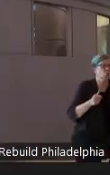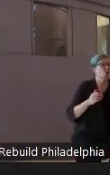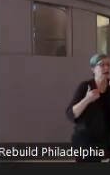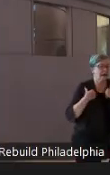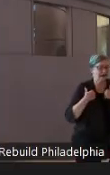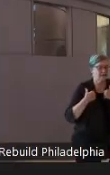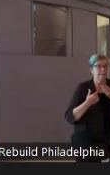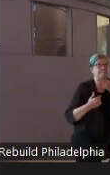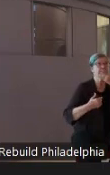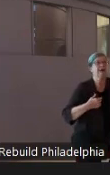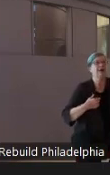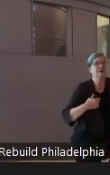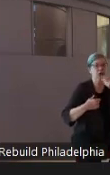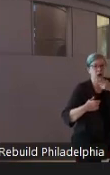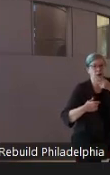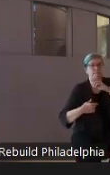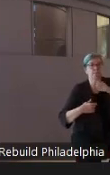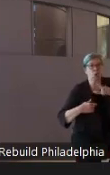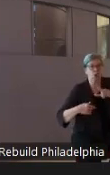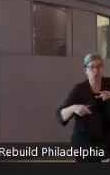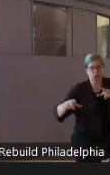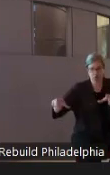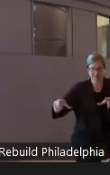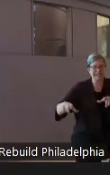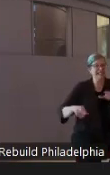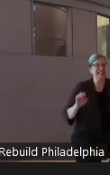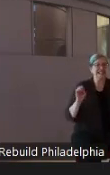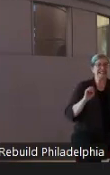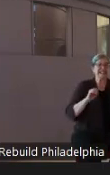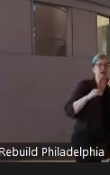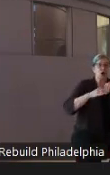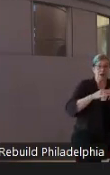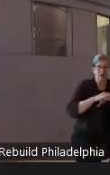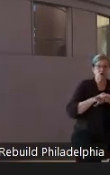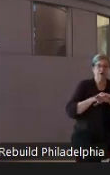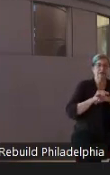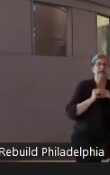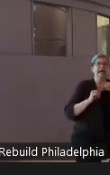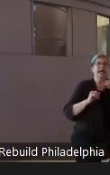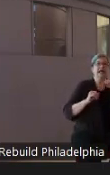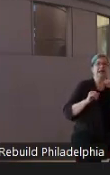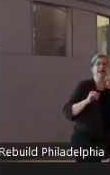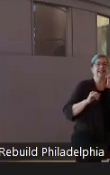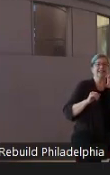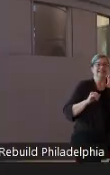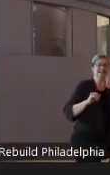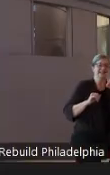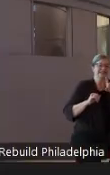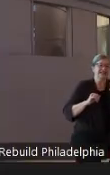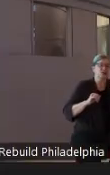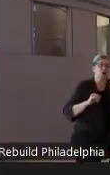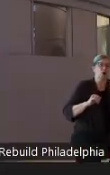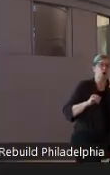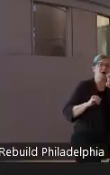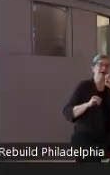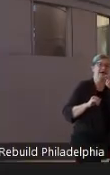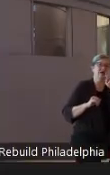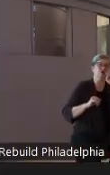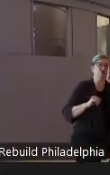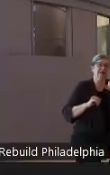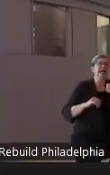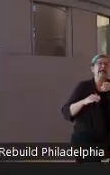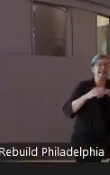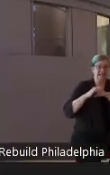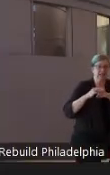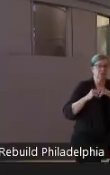have an even better pool, a zero entry accessible pool. So we are incredibly thrilled and looking